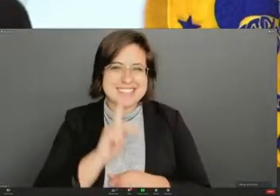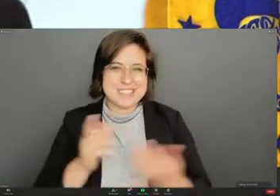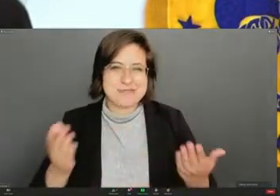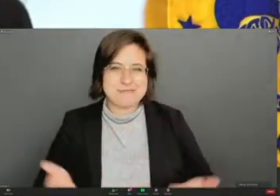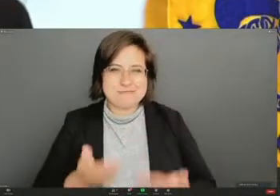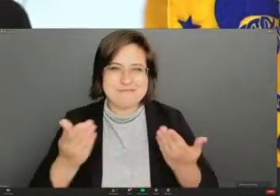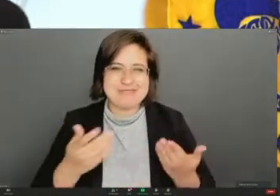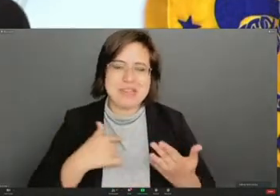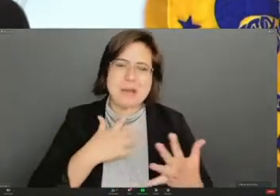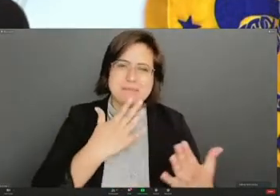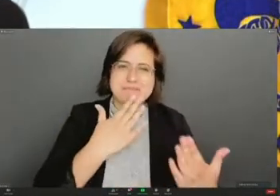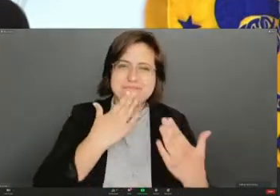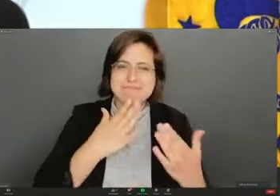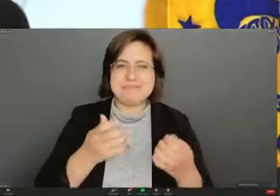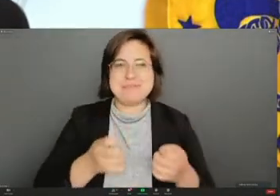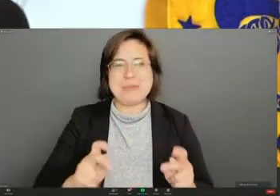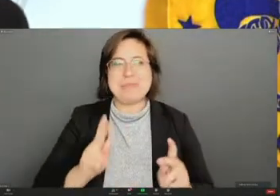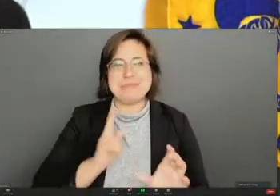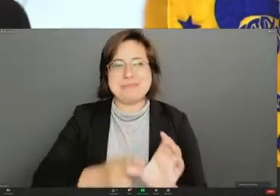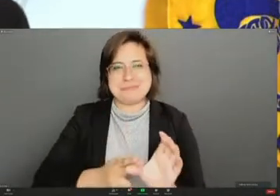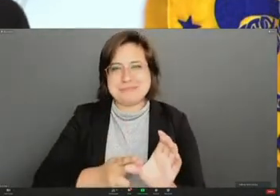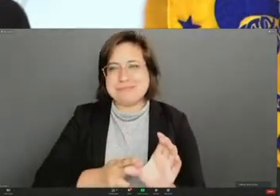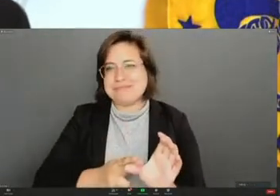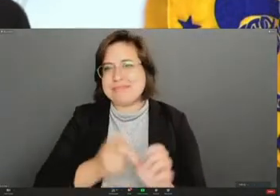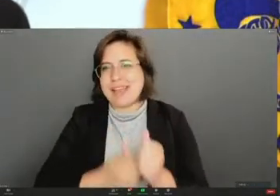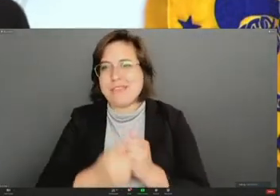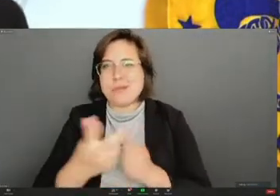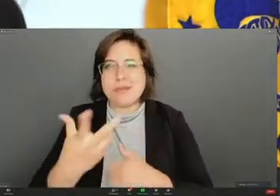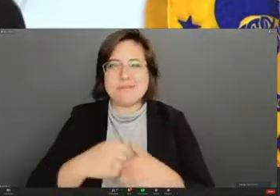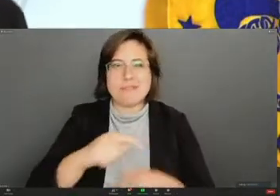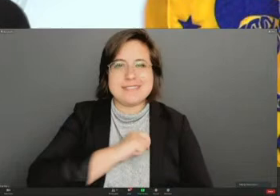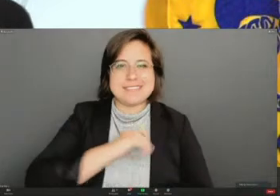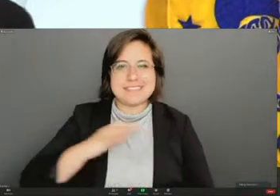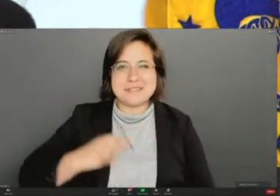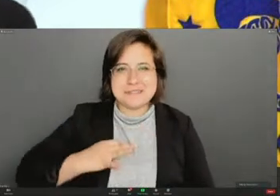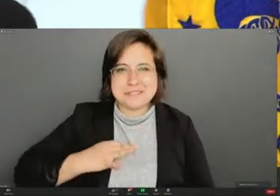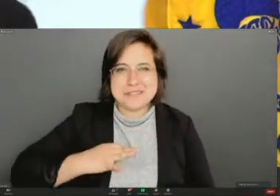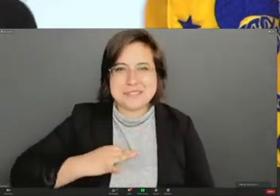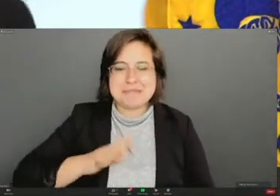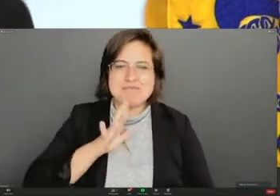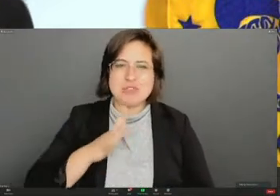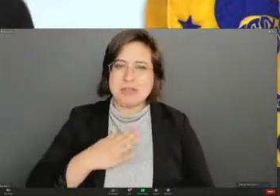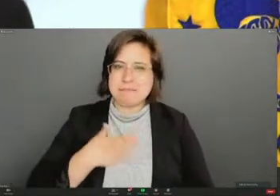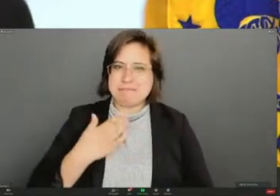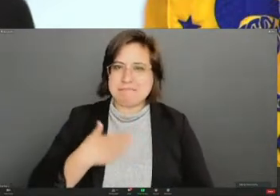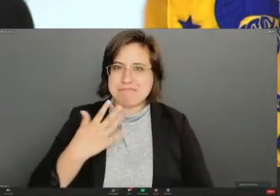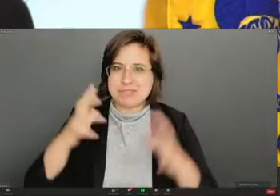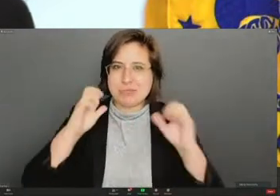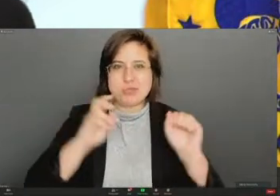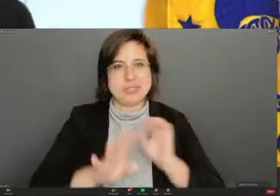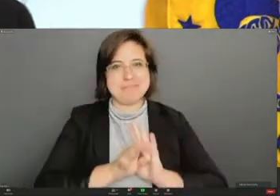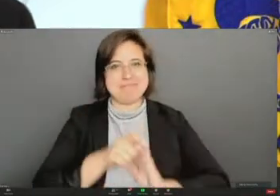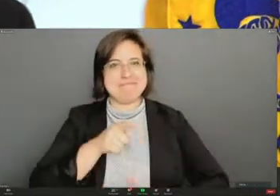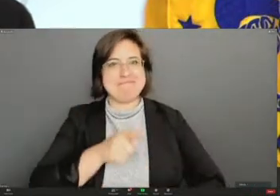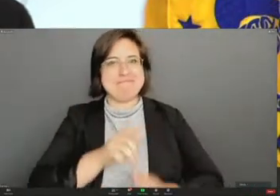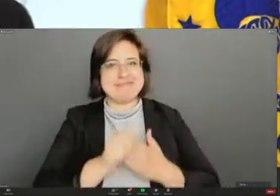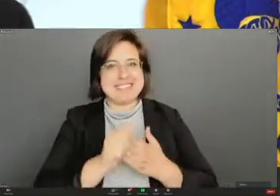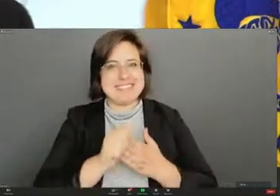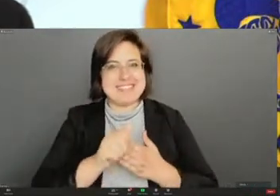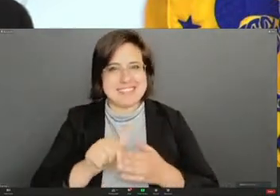everyone who's part of this task force. And I'm just so glad that the president chose you to lead this